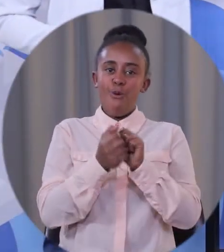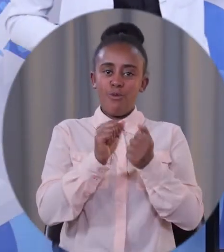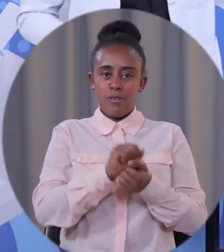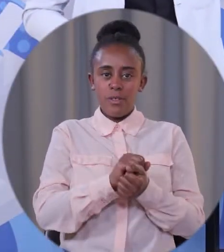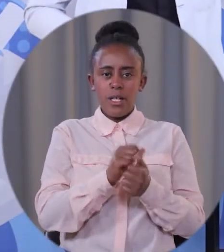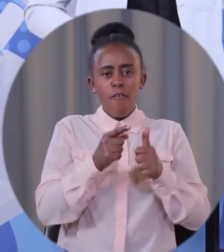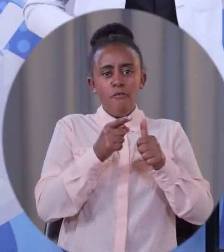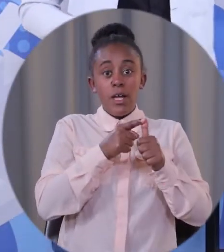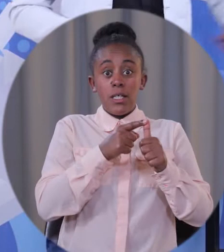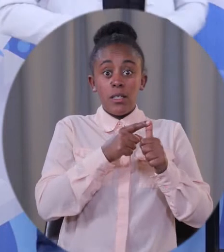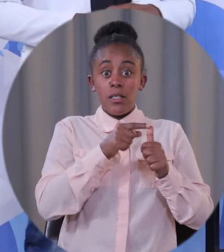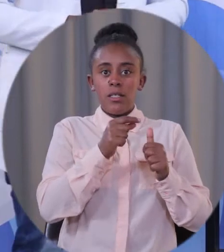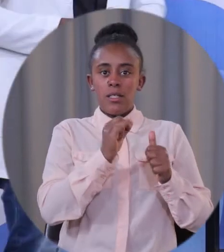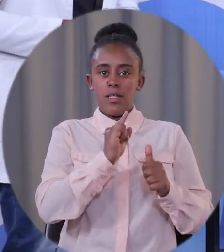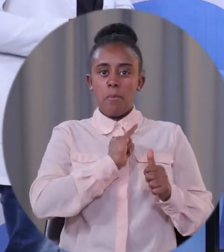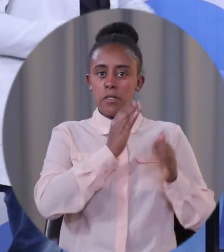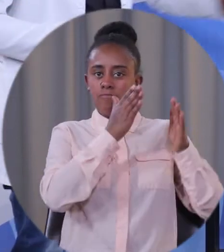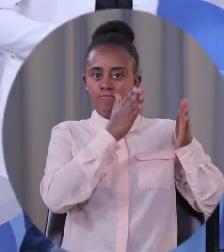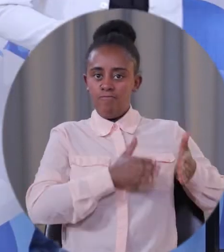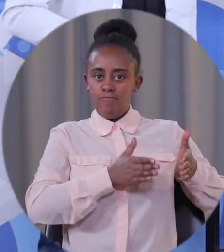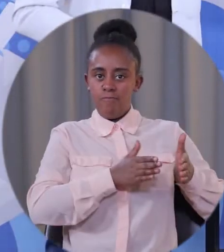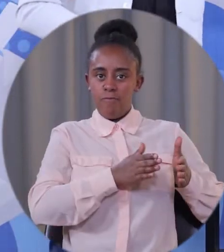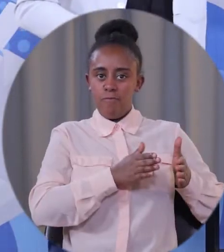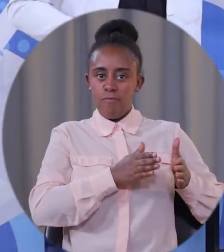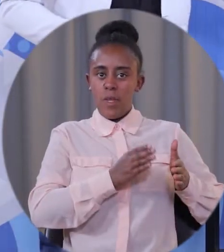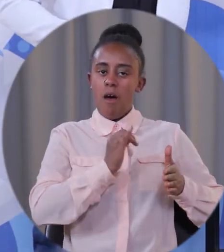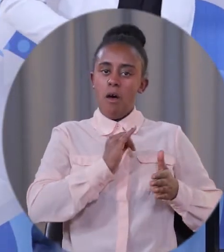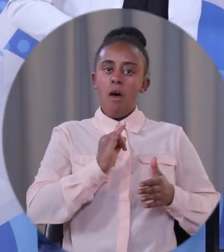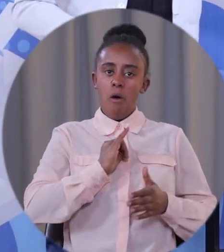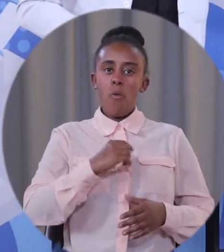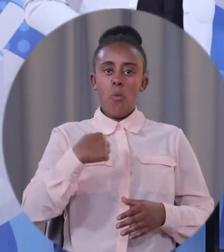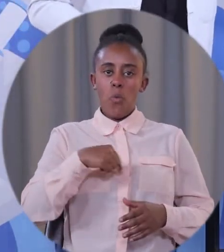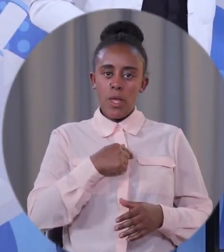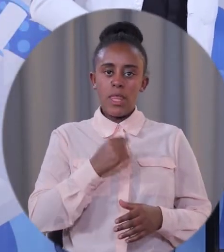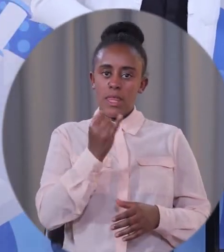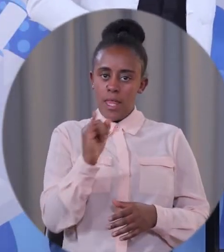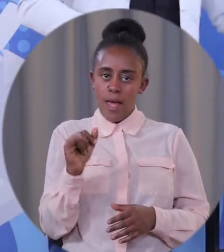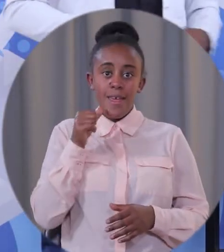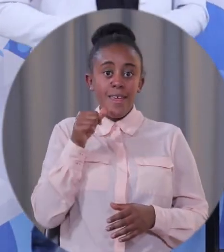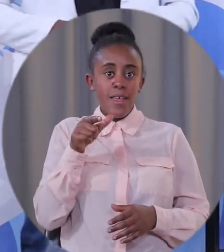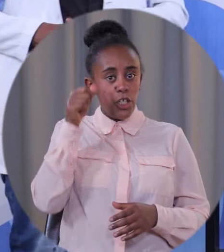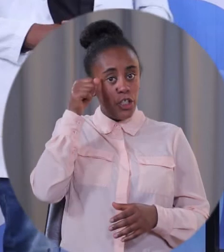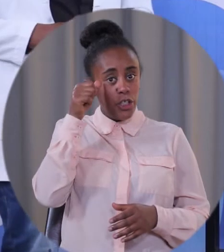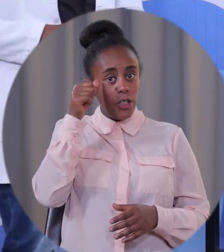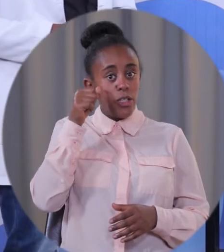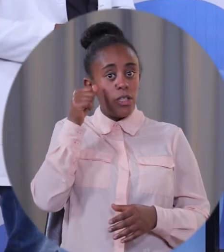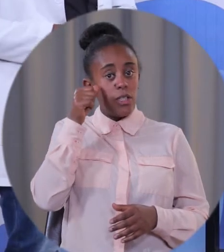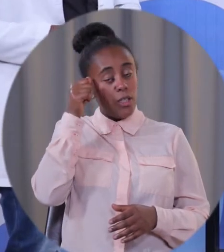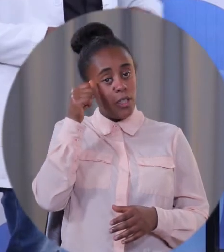first column, you have a subjects: I, we, they, he, she, and